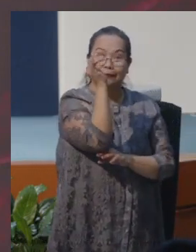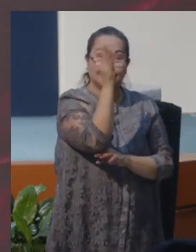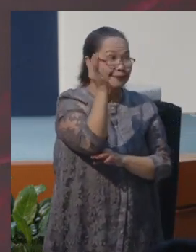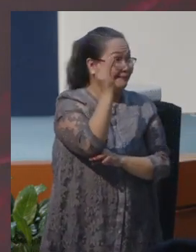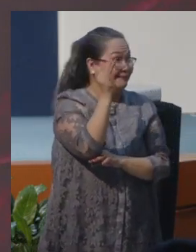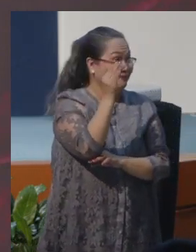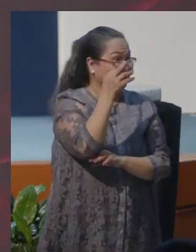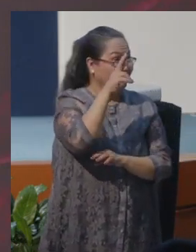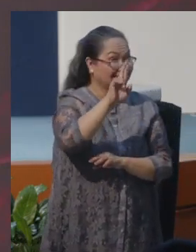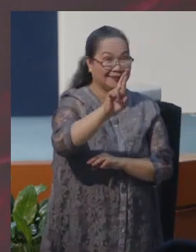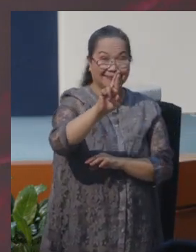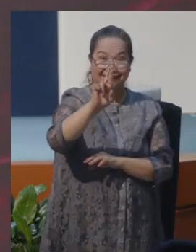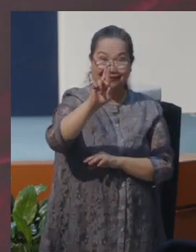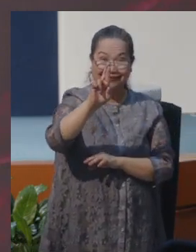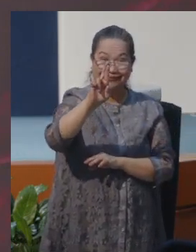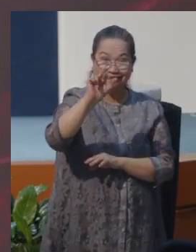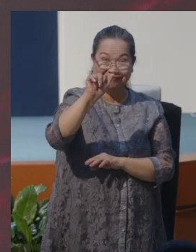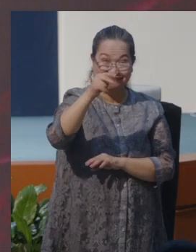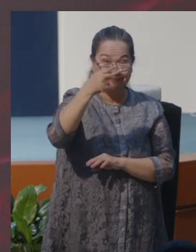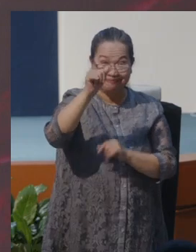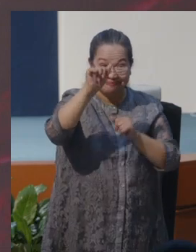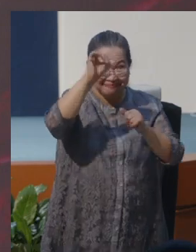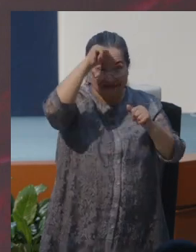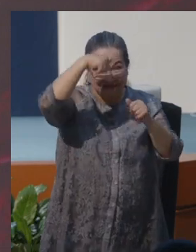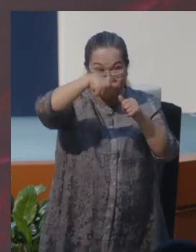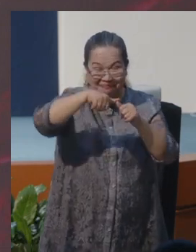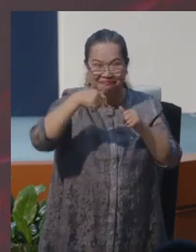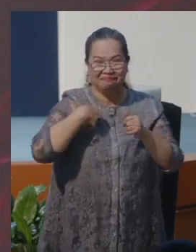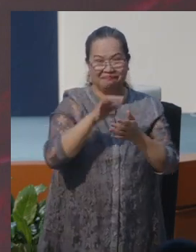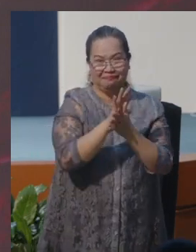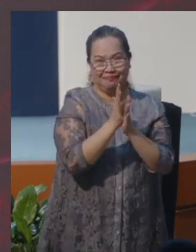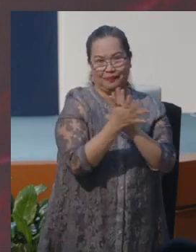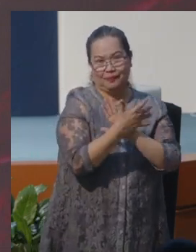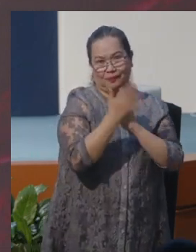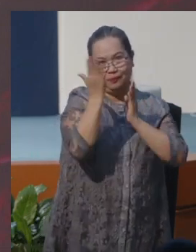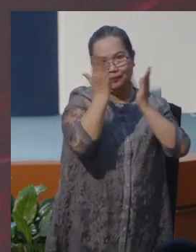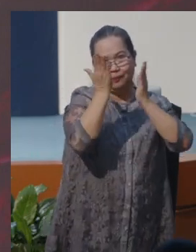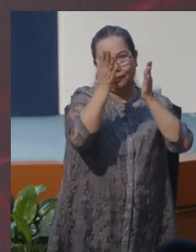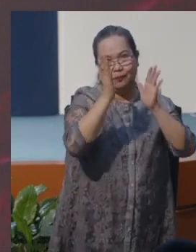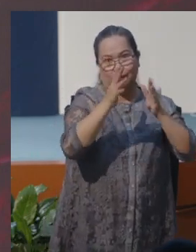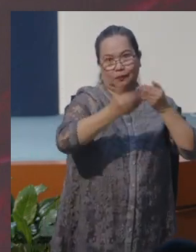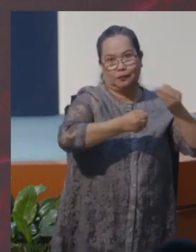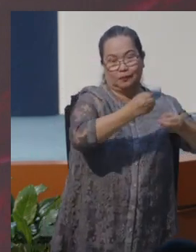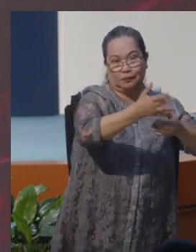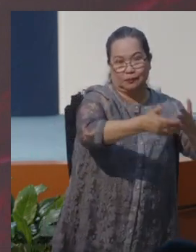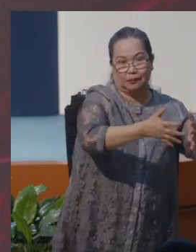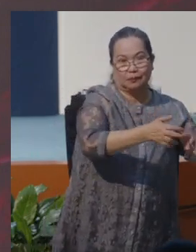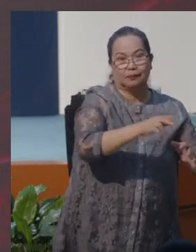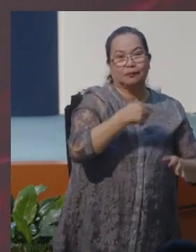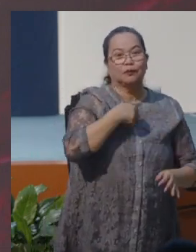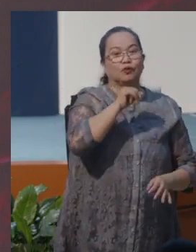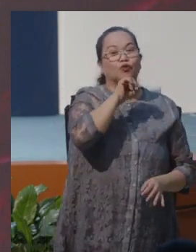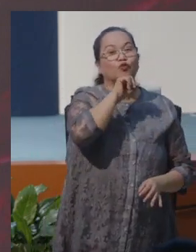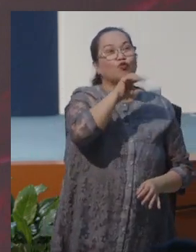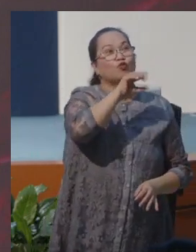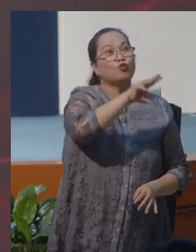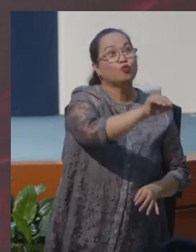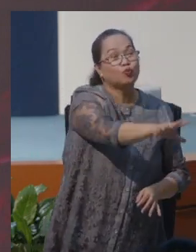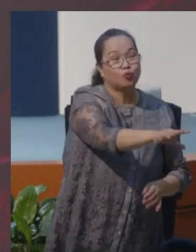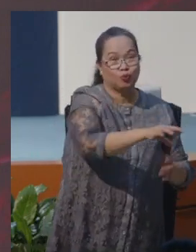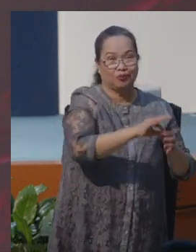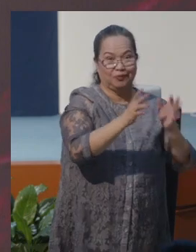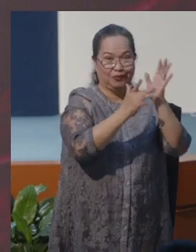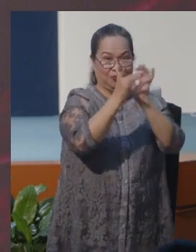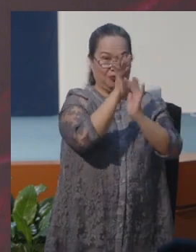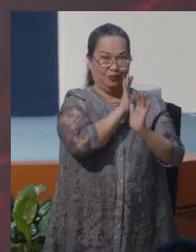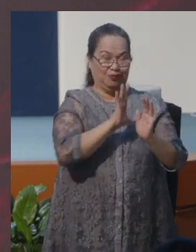destroyed Canaanite city of Jericho became an ancestor of the Lord Jesus Christ and an example